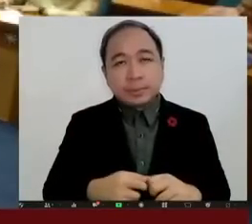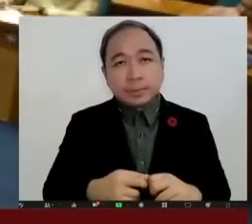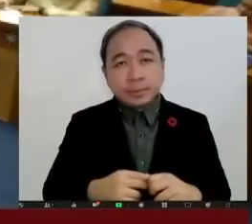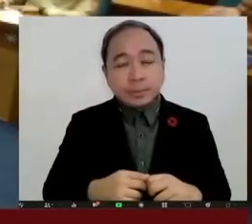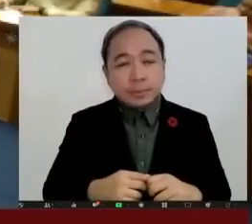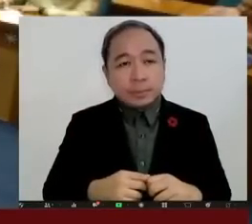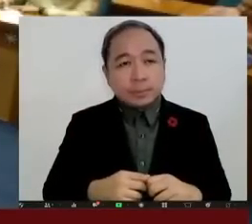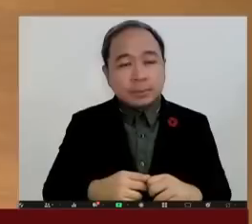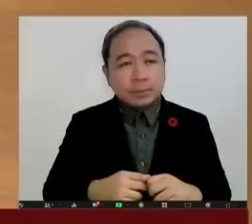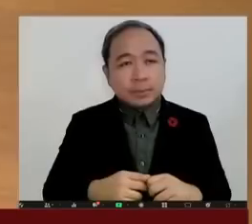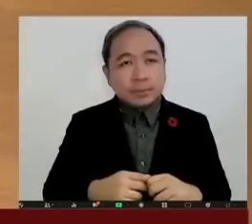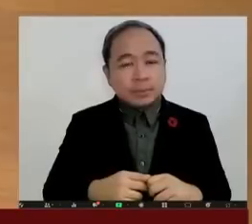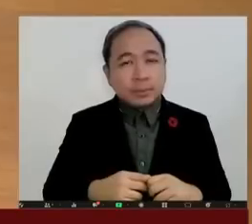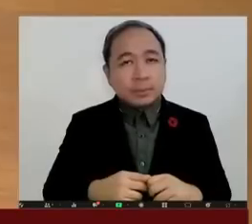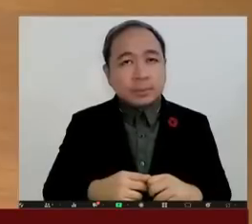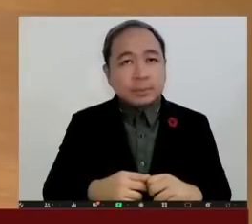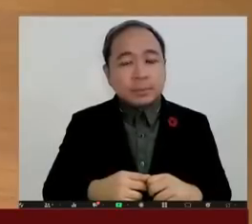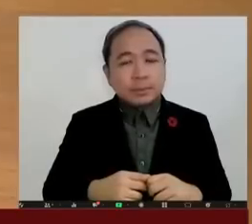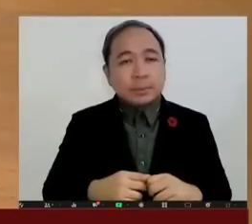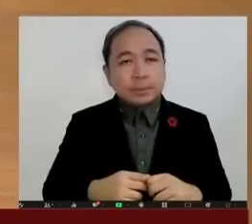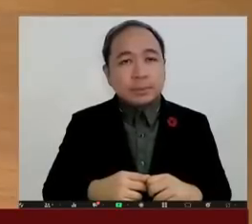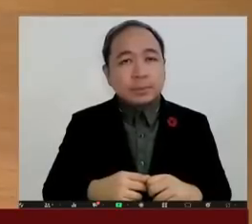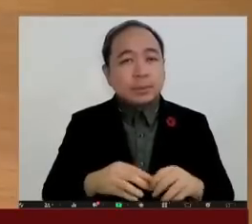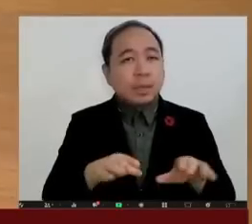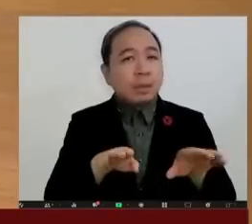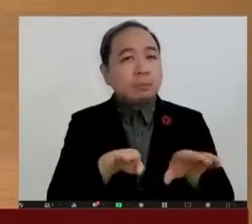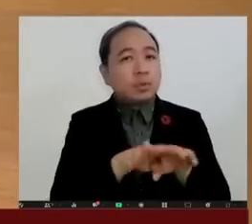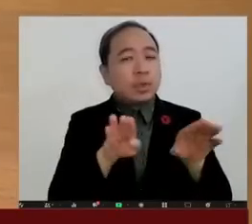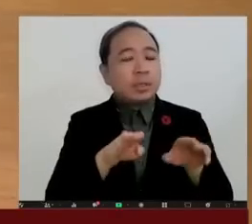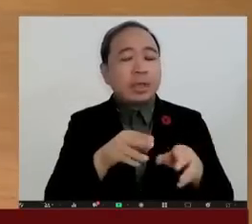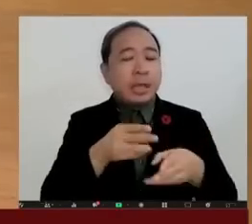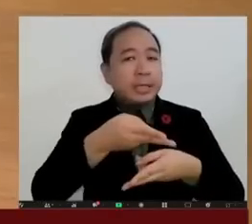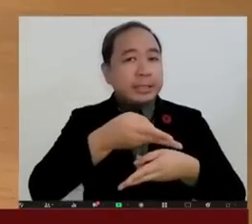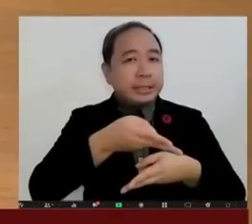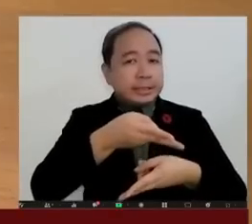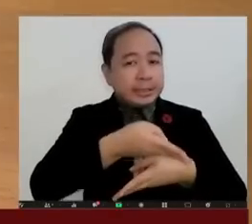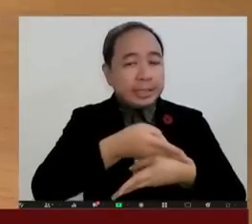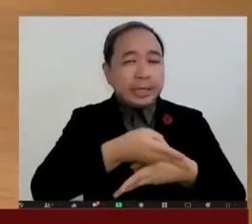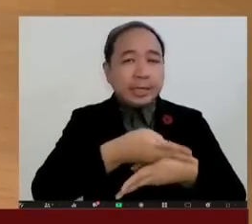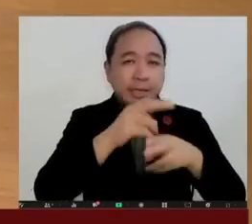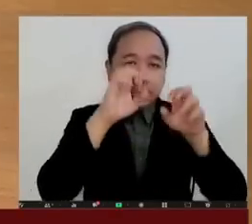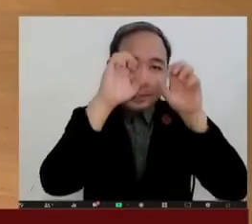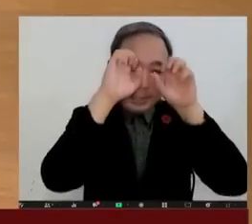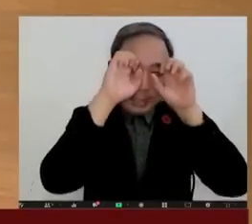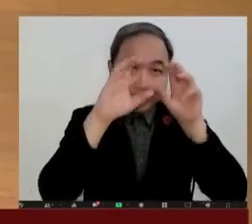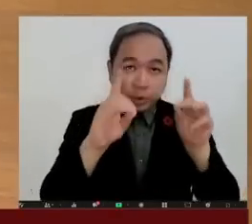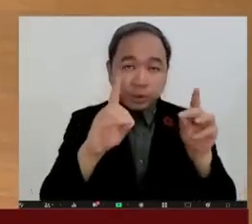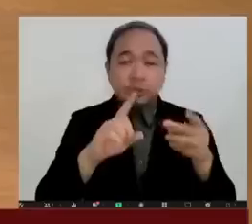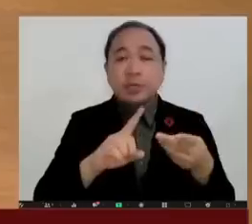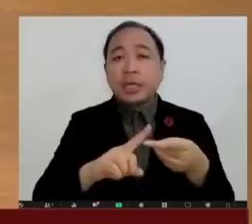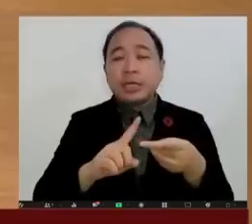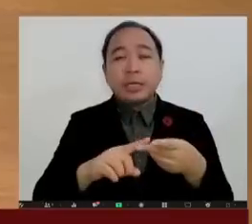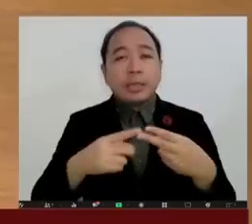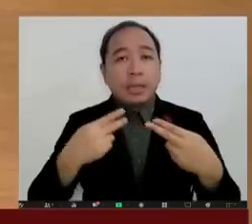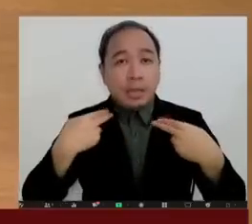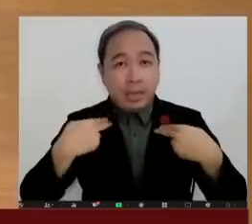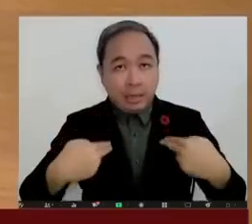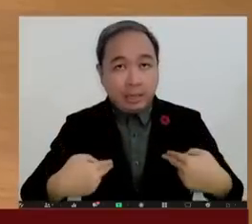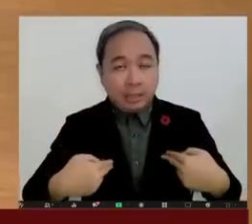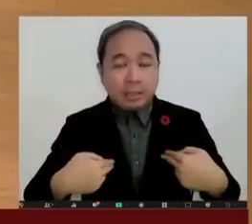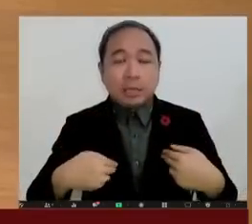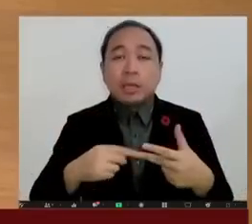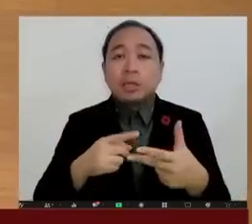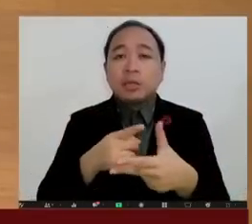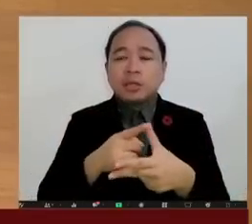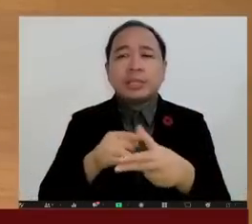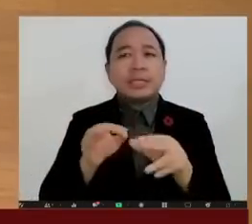Kasabay ng pangangalaga natin sa edukasyon at kalusugan ng ating mamamayan, tinitiyak din natin na may sapat at magandang